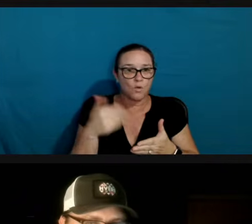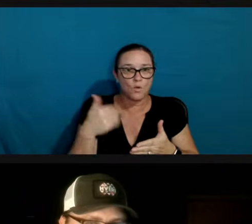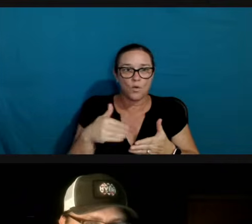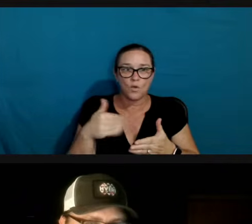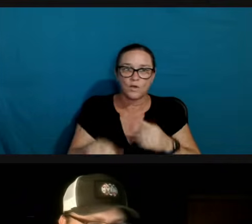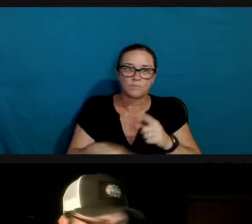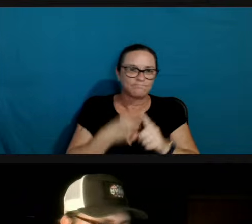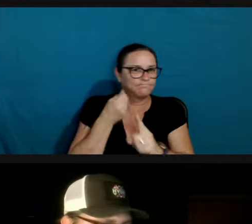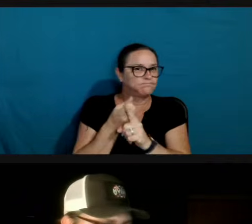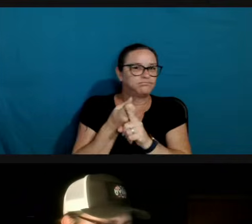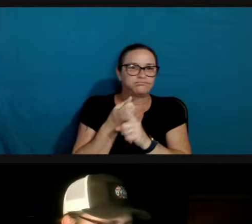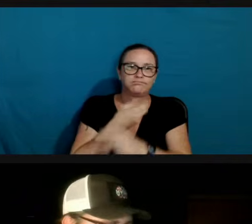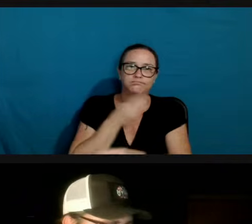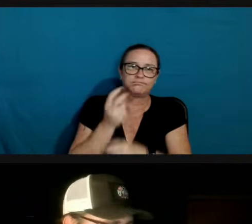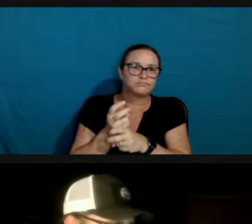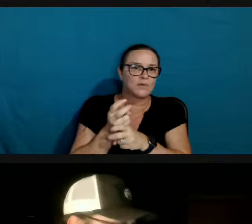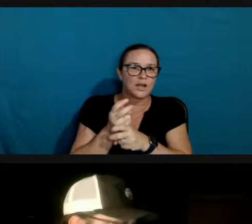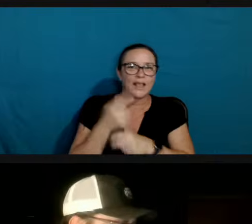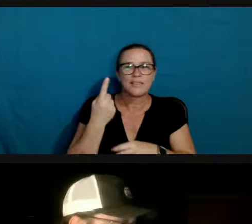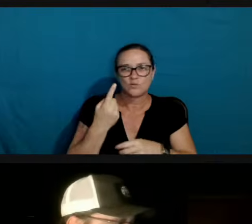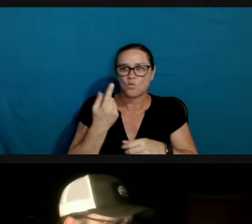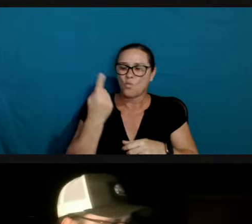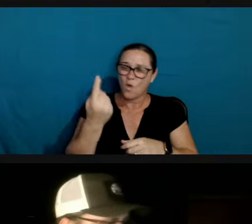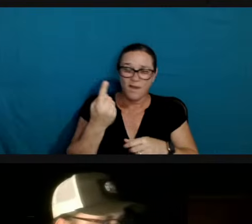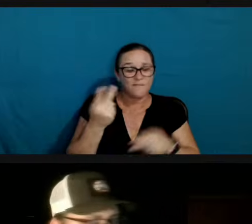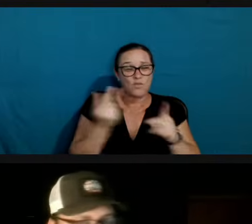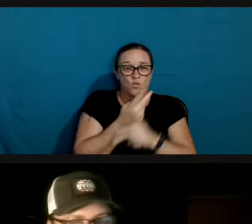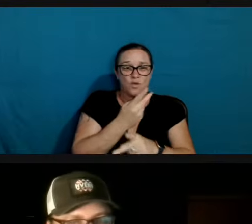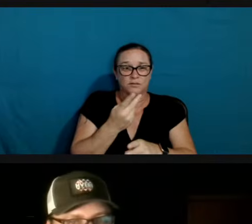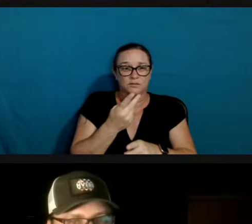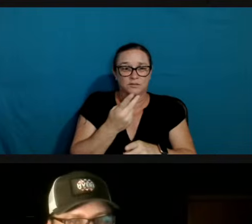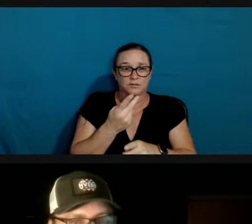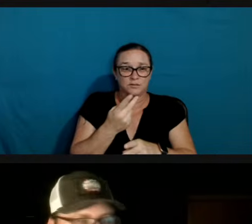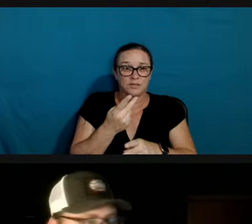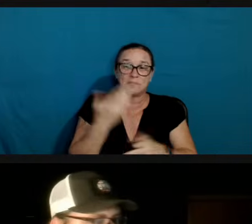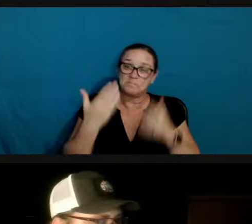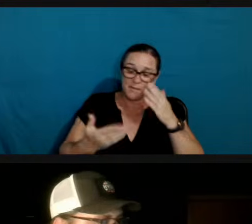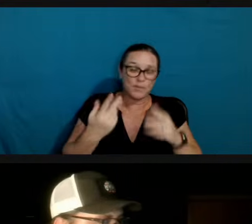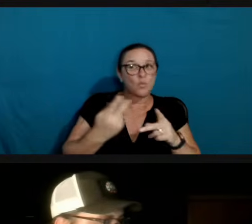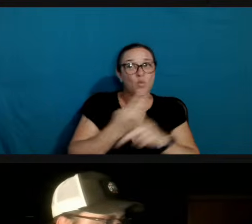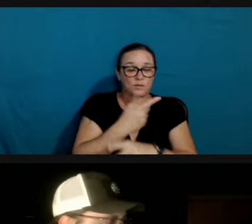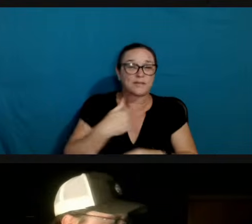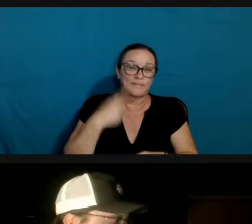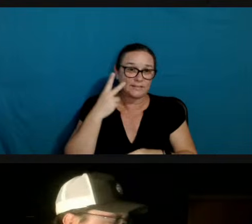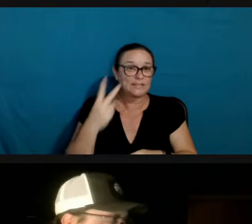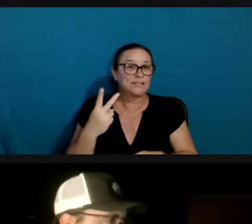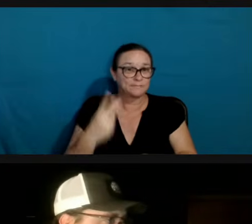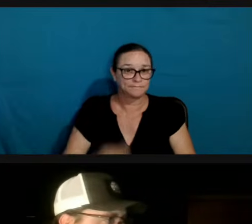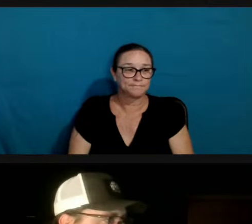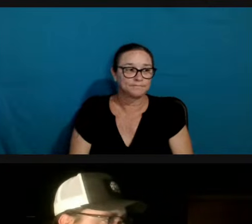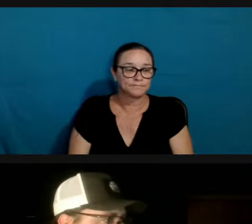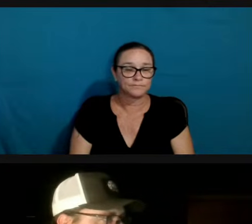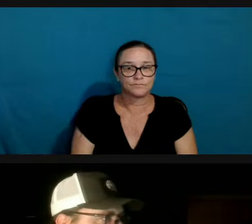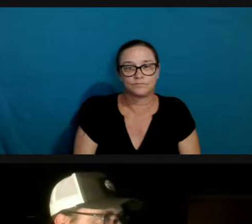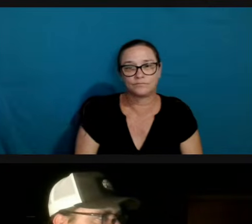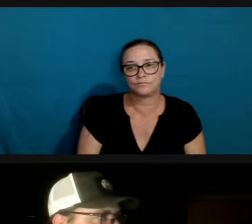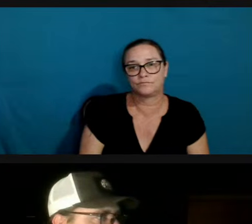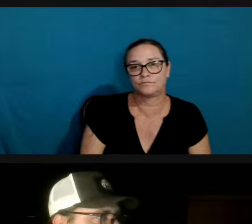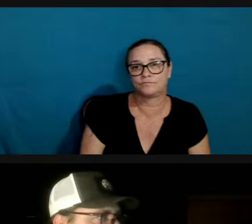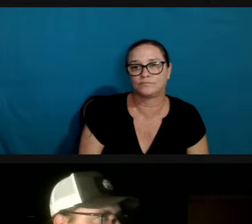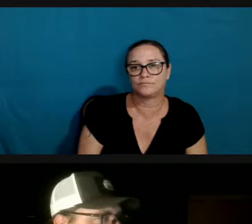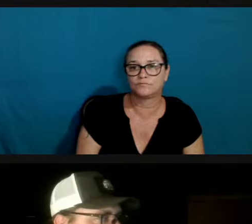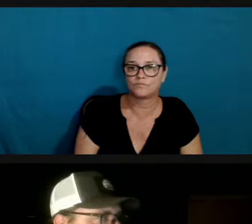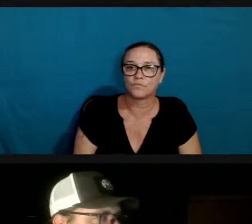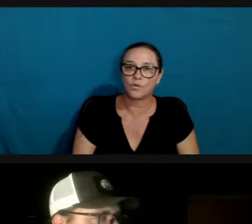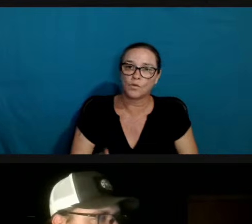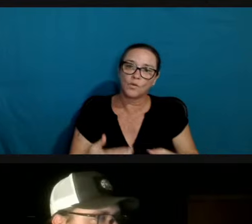hard. And this was one of the worst ones. Probably the worst Kona Low I've seen. So moving on, we also had,